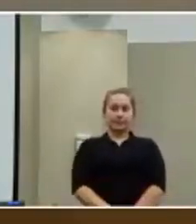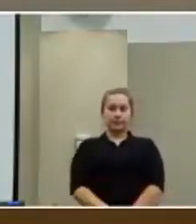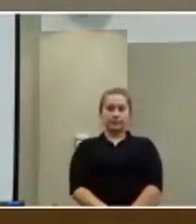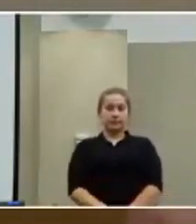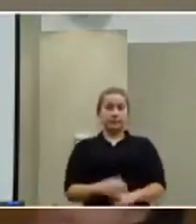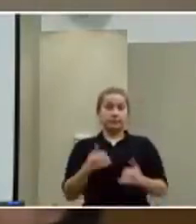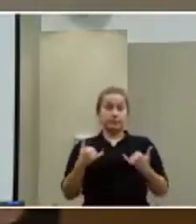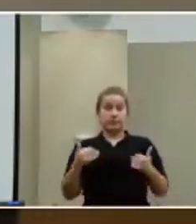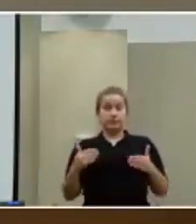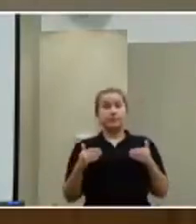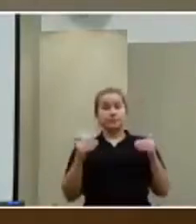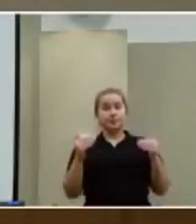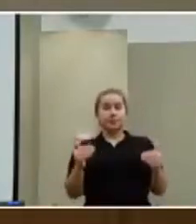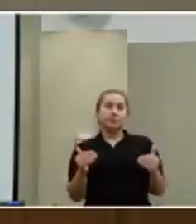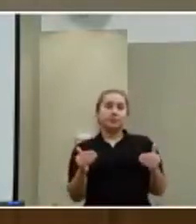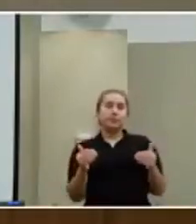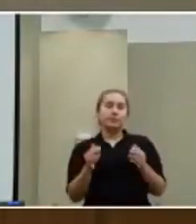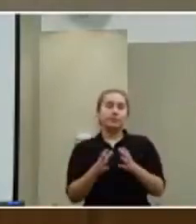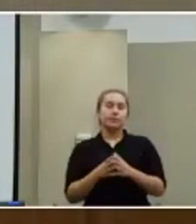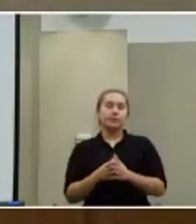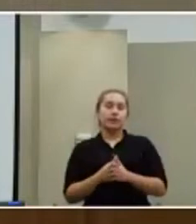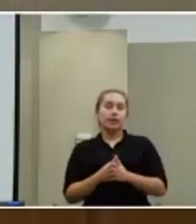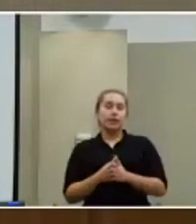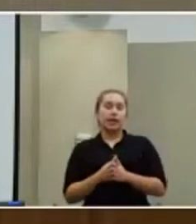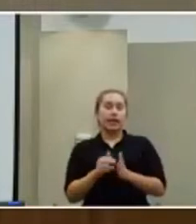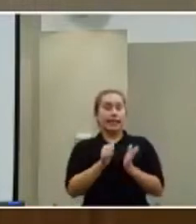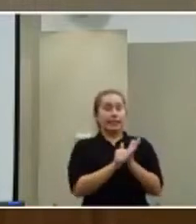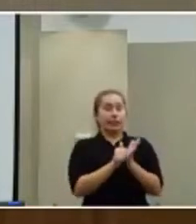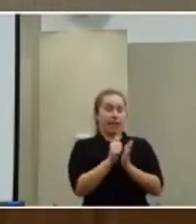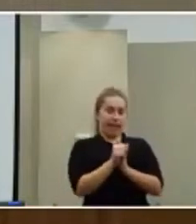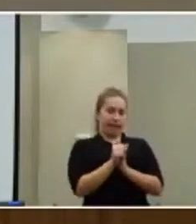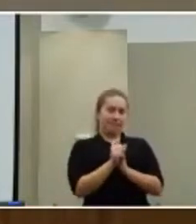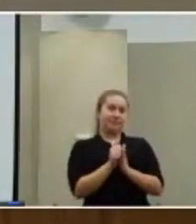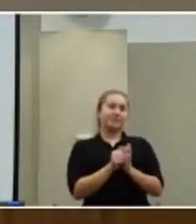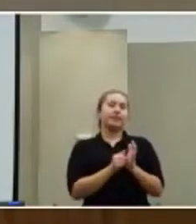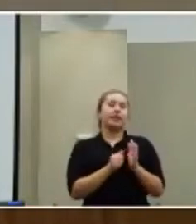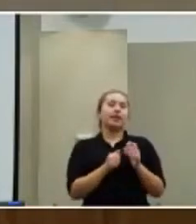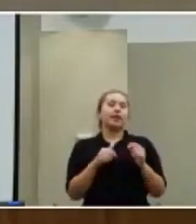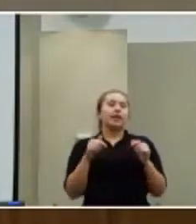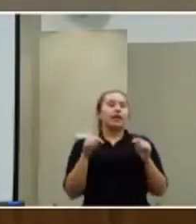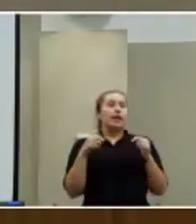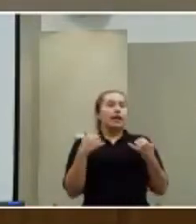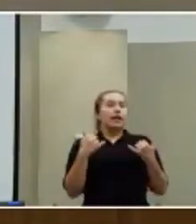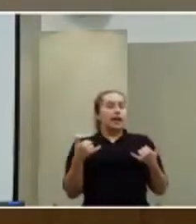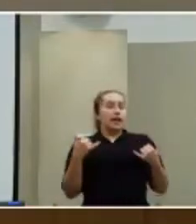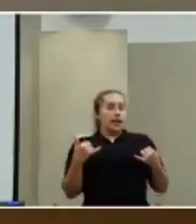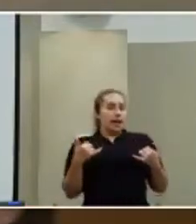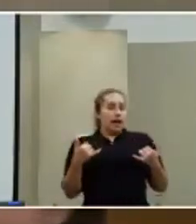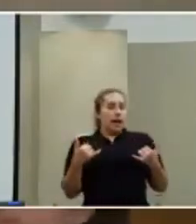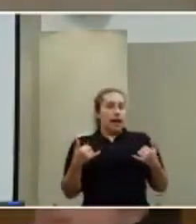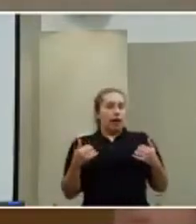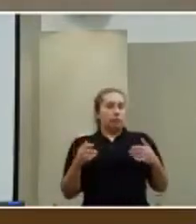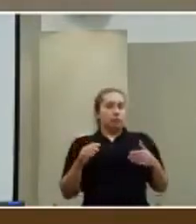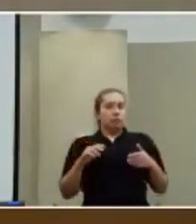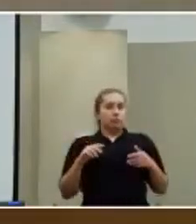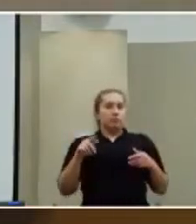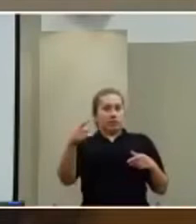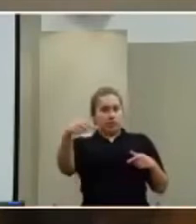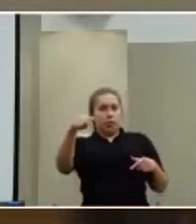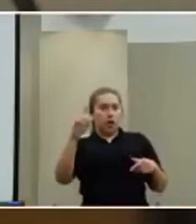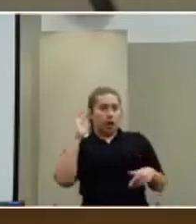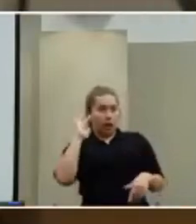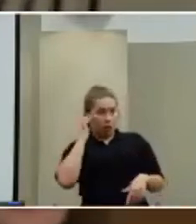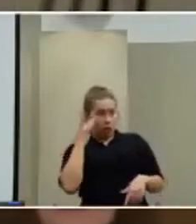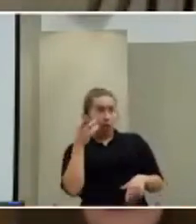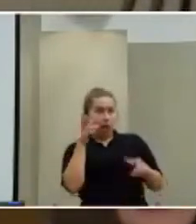We are now going to move on to the agenda, and I think this is where we're getting a little on the public side. You're probably tired of listening to a